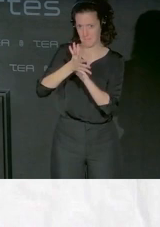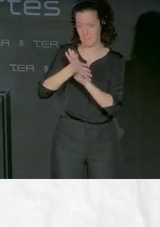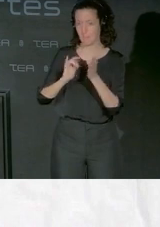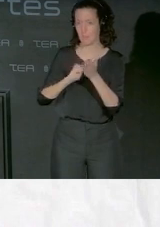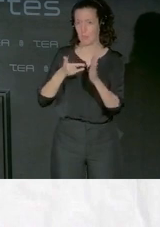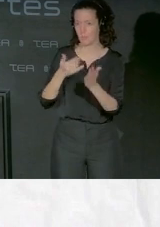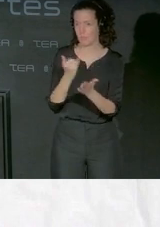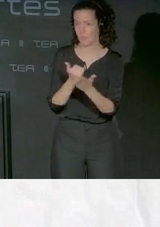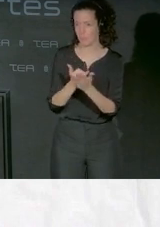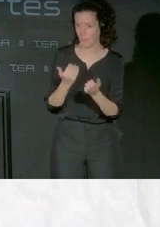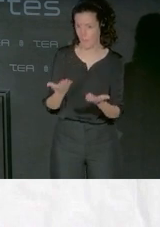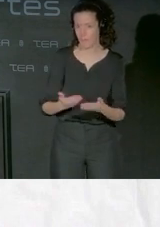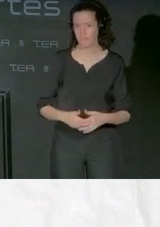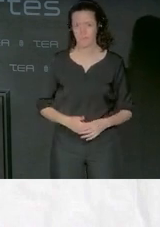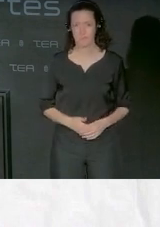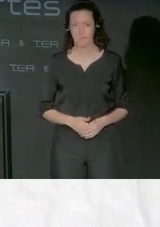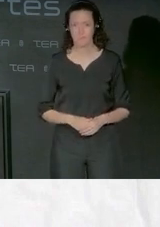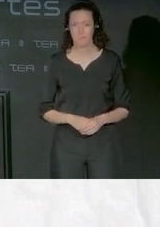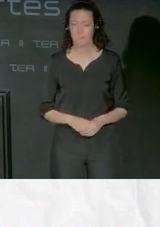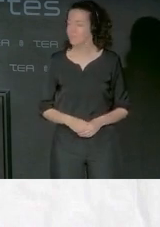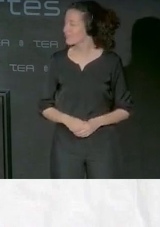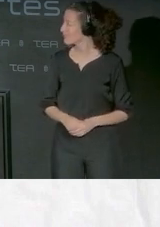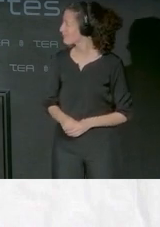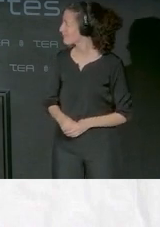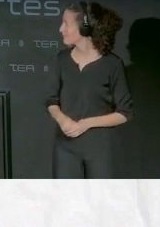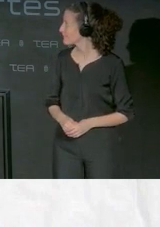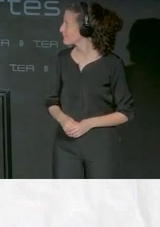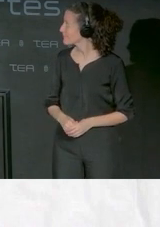Industry Outlook and what it says about video games.